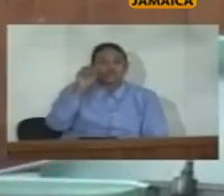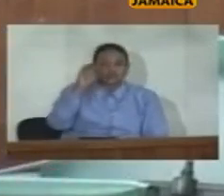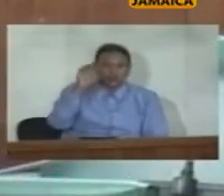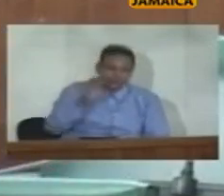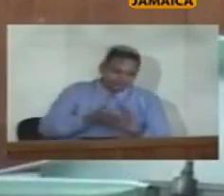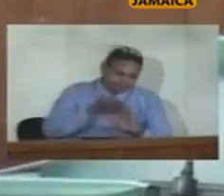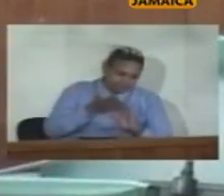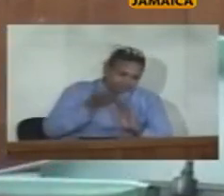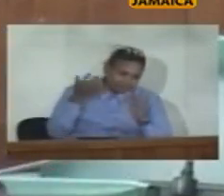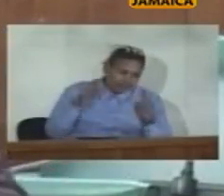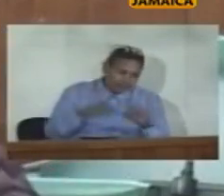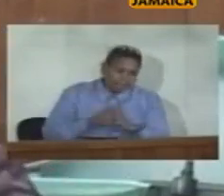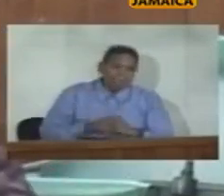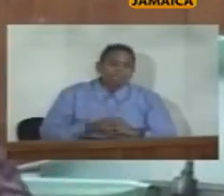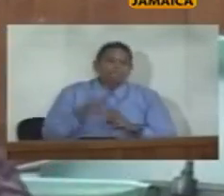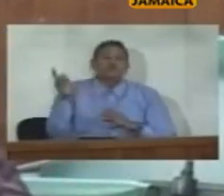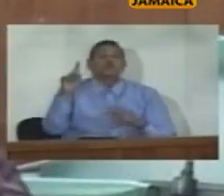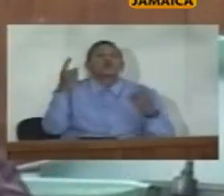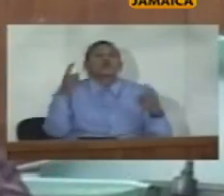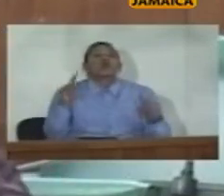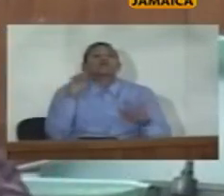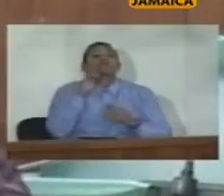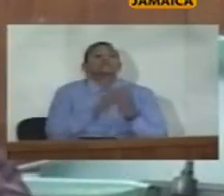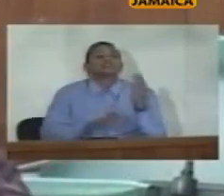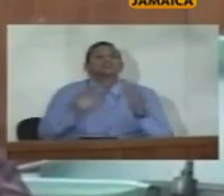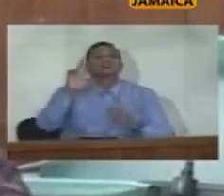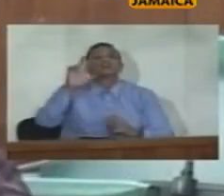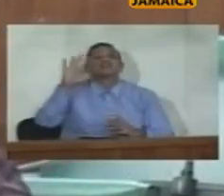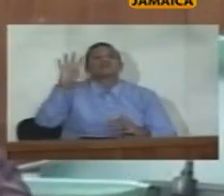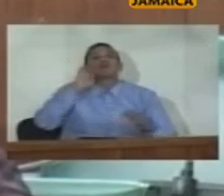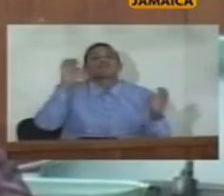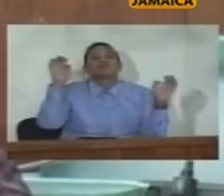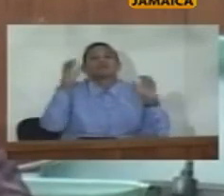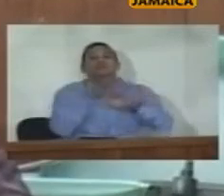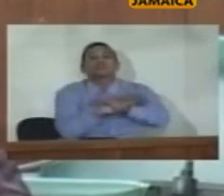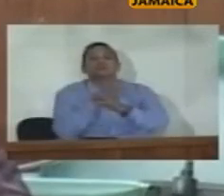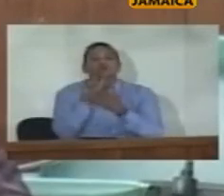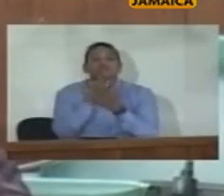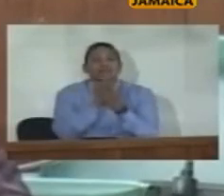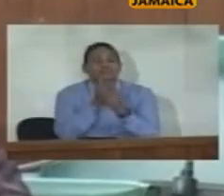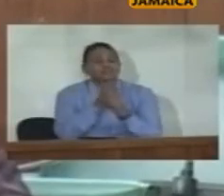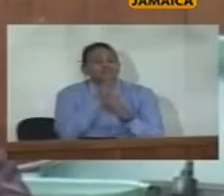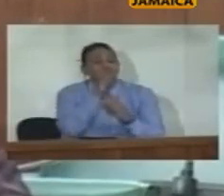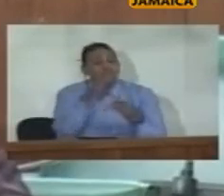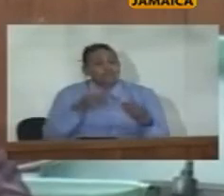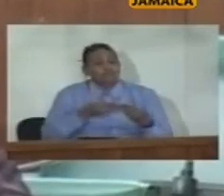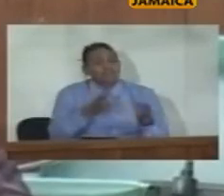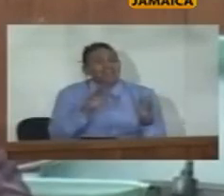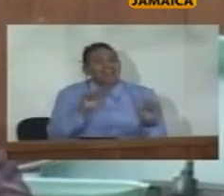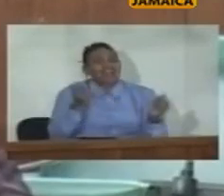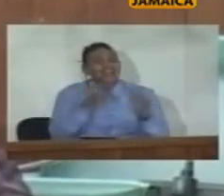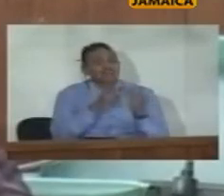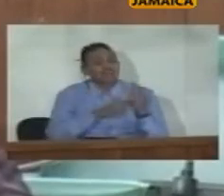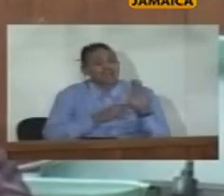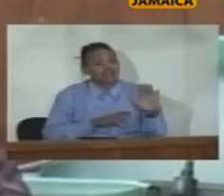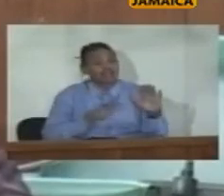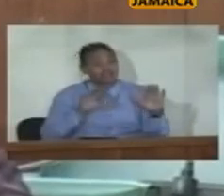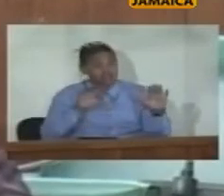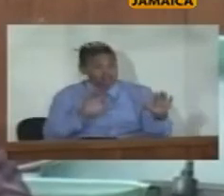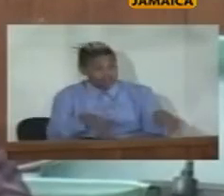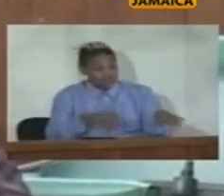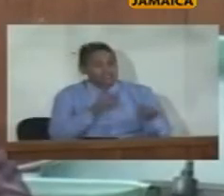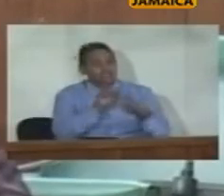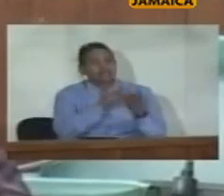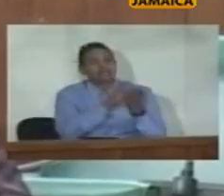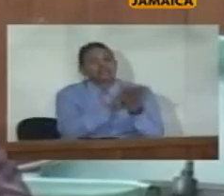emergency. And whereas Section 3.4 of the Emergency Powers Act provides that any regulation so made shall be laid before